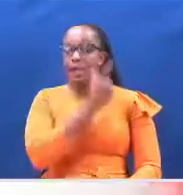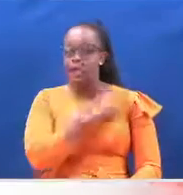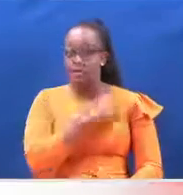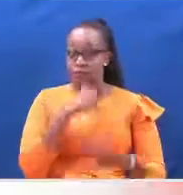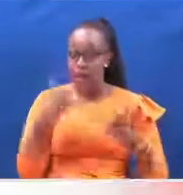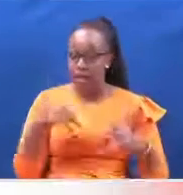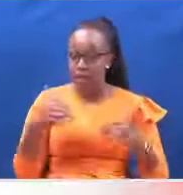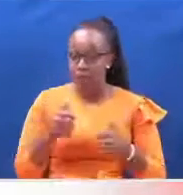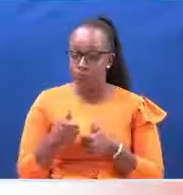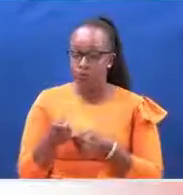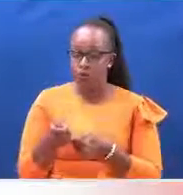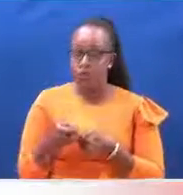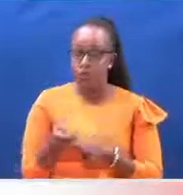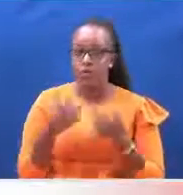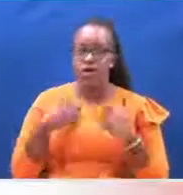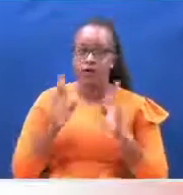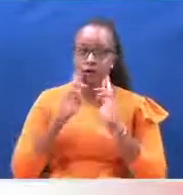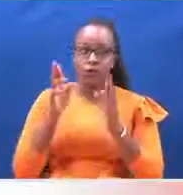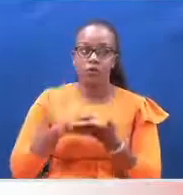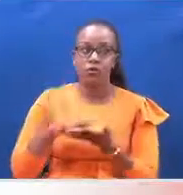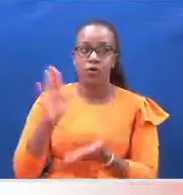Kiprop reports.